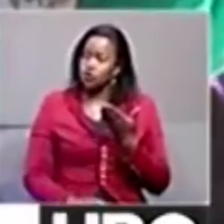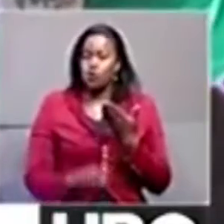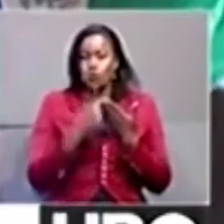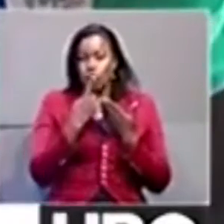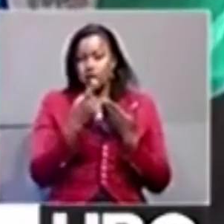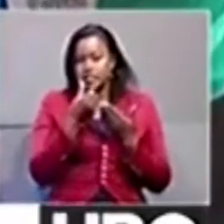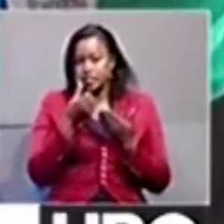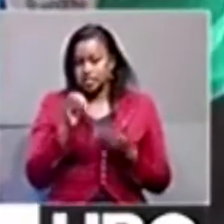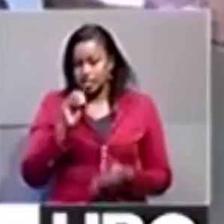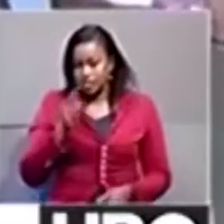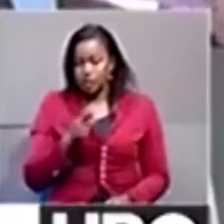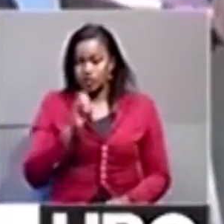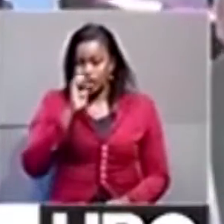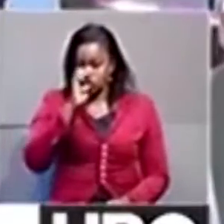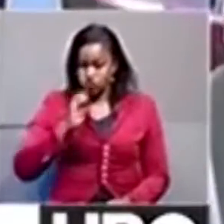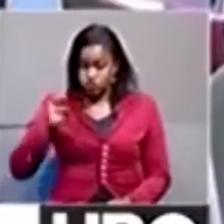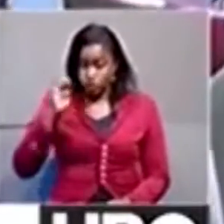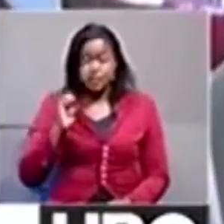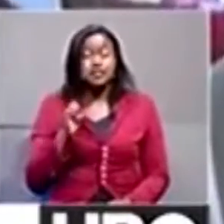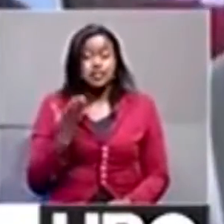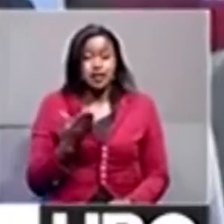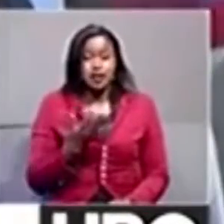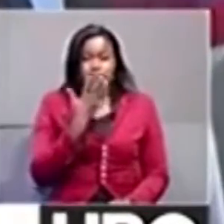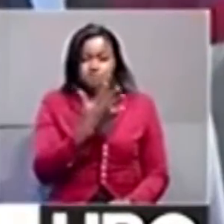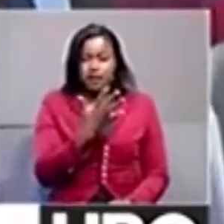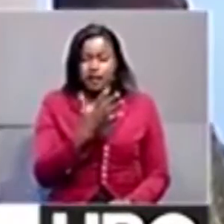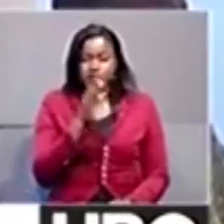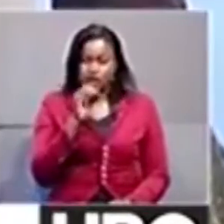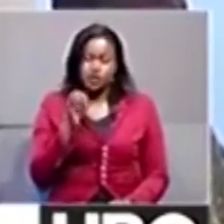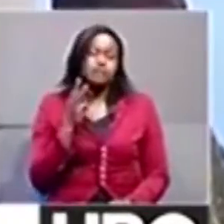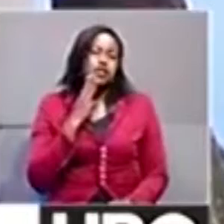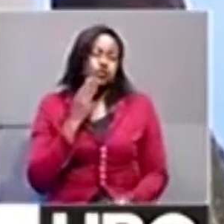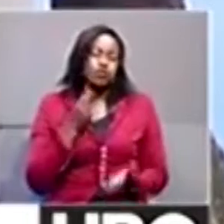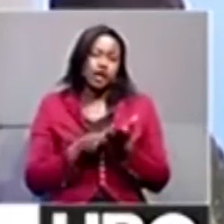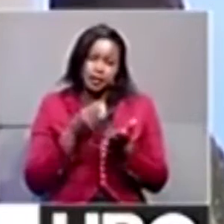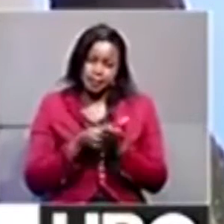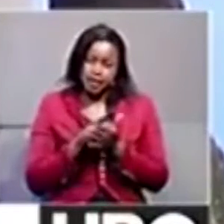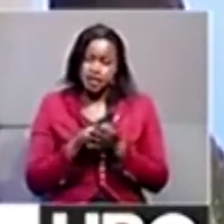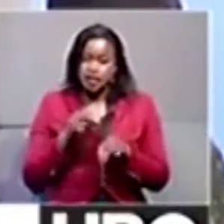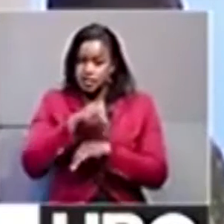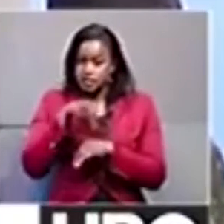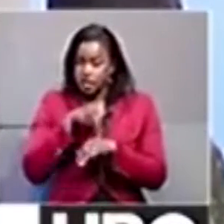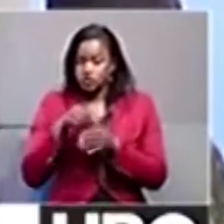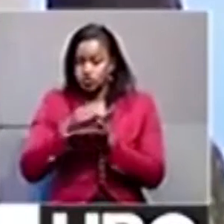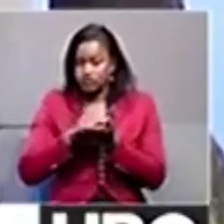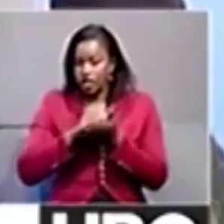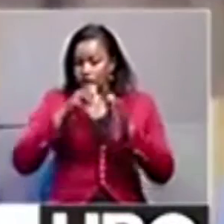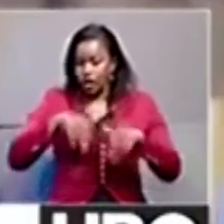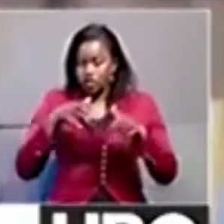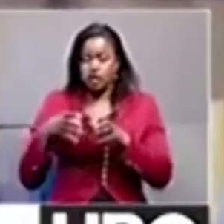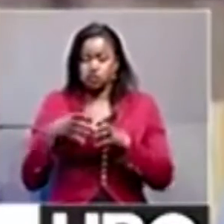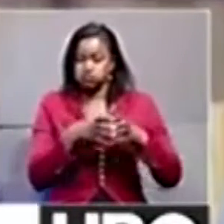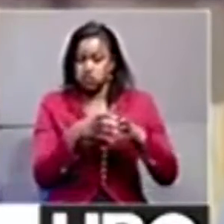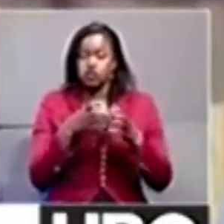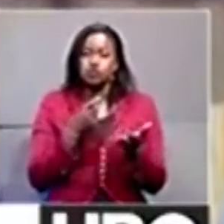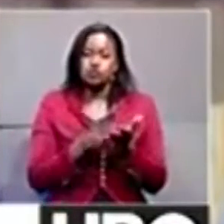160,000 euros, which is approximately 500 million Uganda shillings, is the National Organic Agriculture Movement of Uganda,